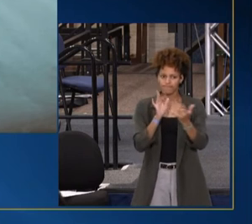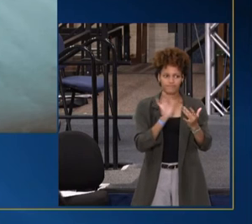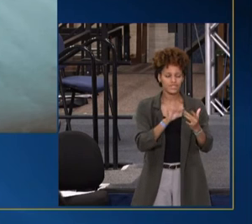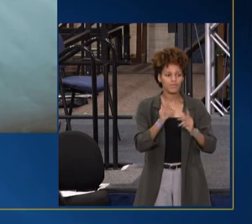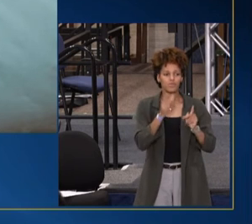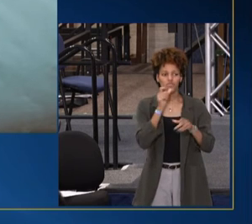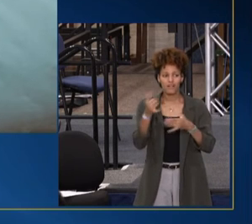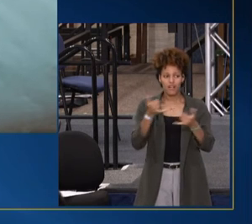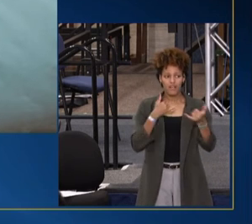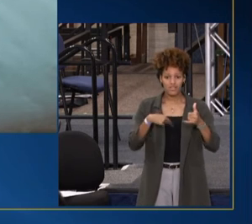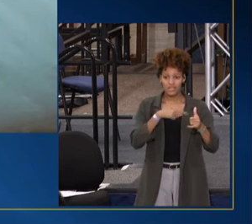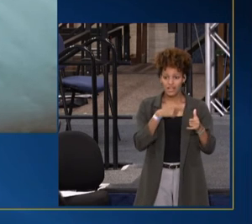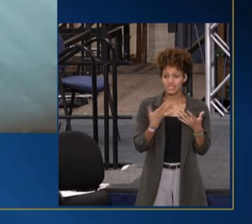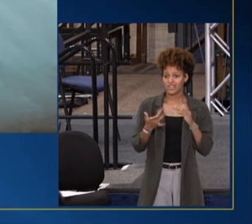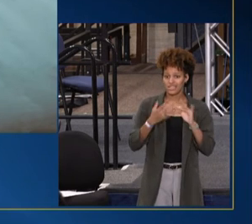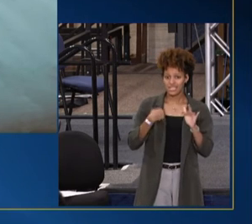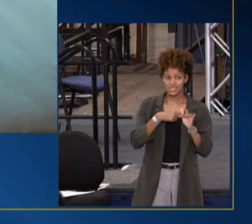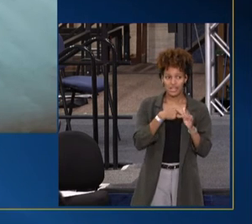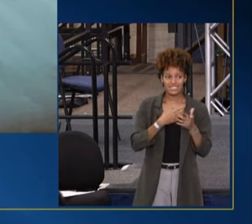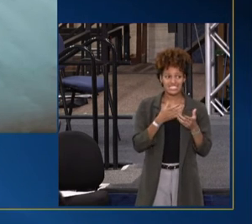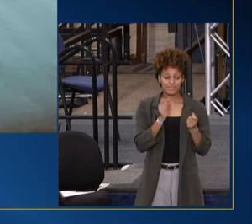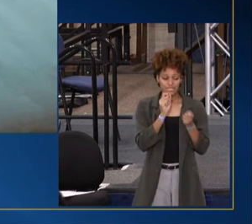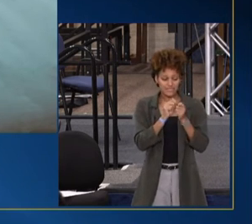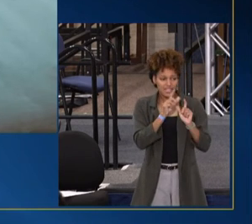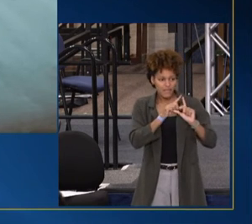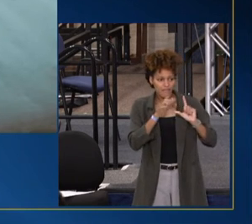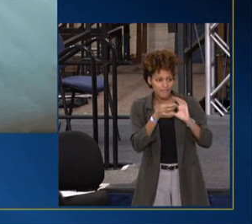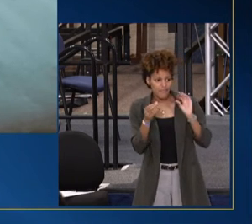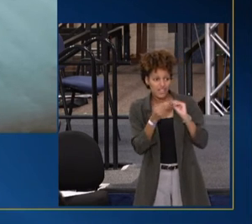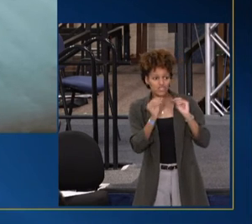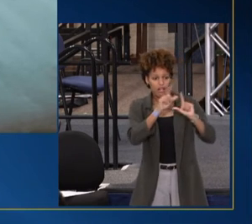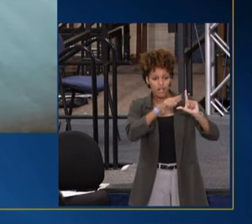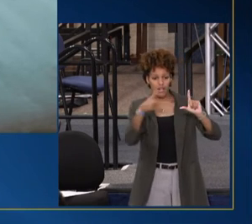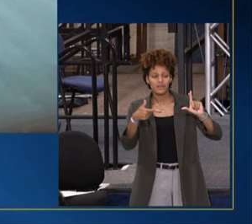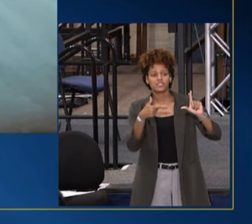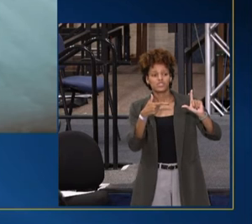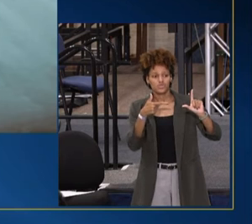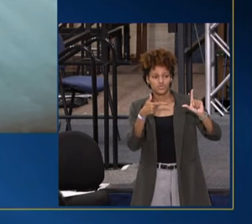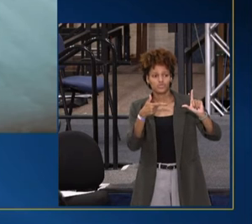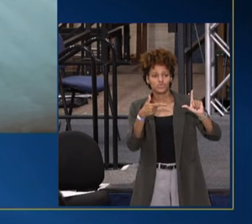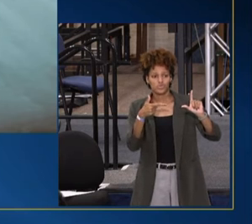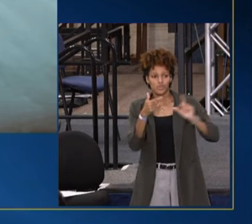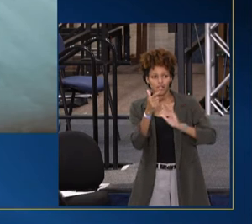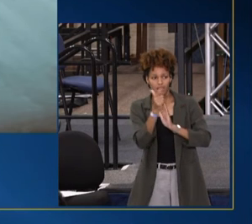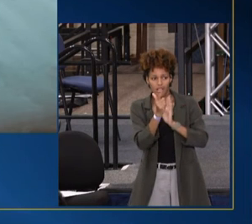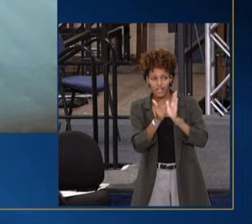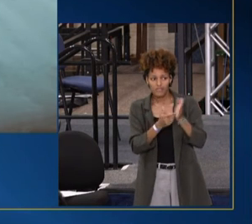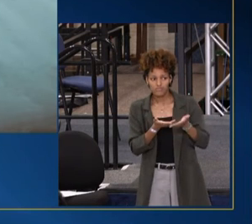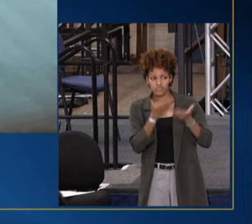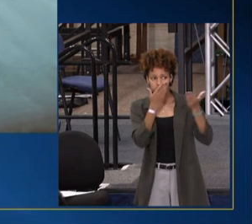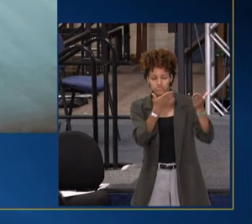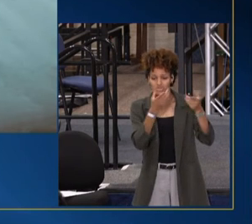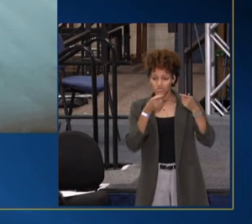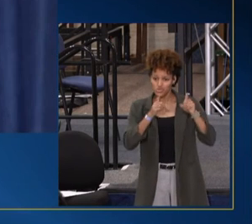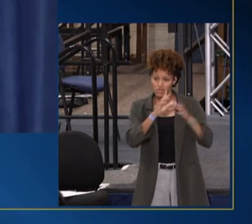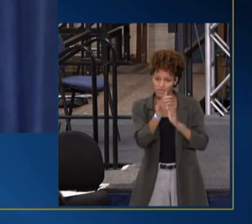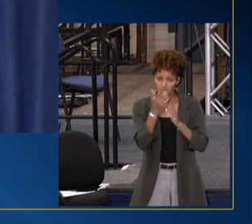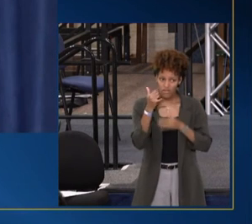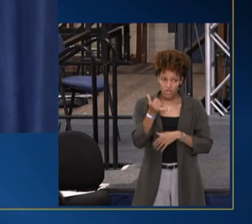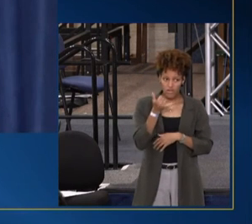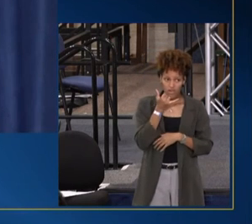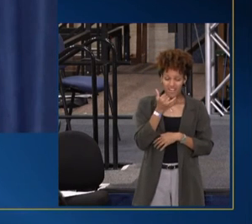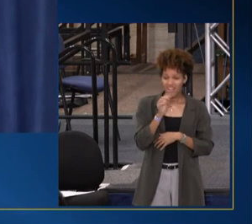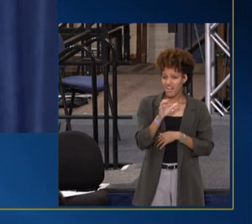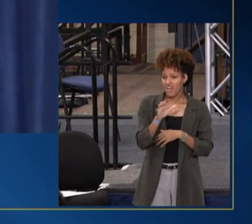have explicitly mentioned anti-LGBTQ legislation in the course of the call. Hundreds may not sound like